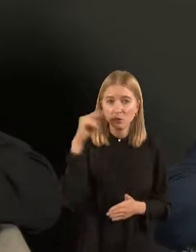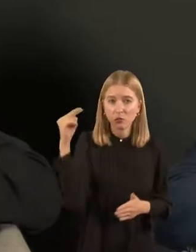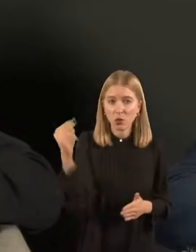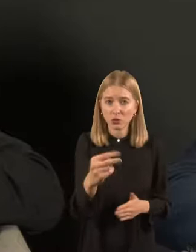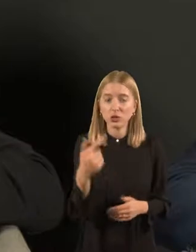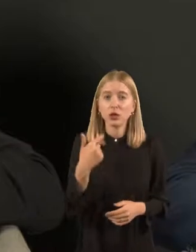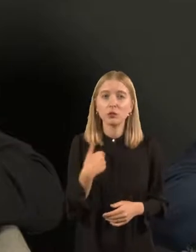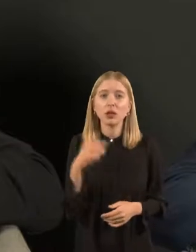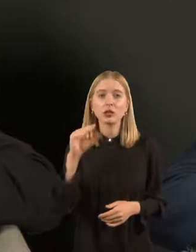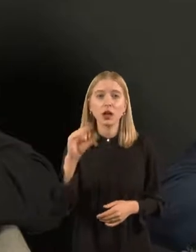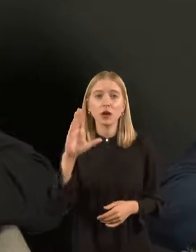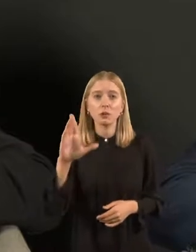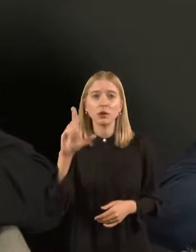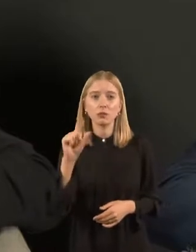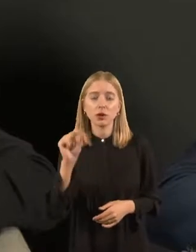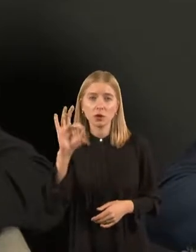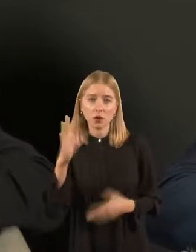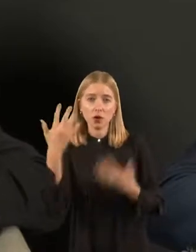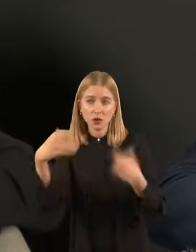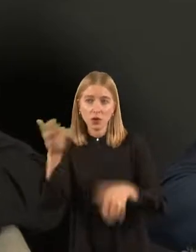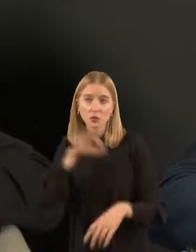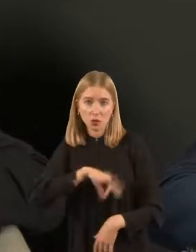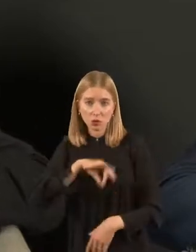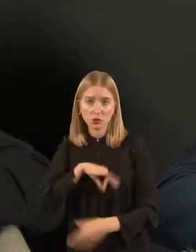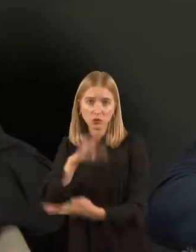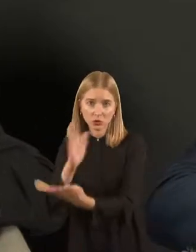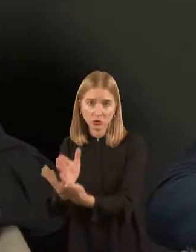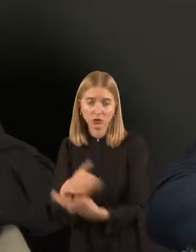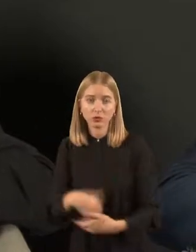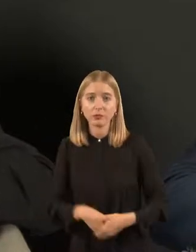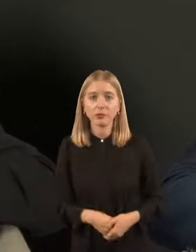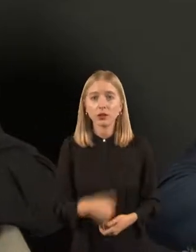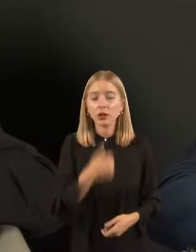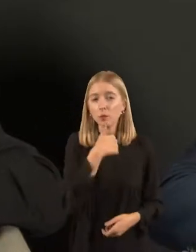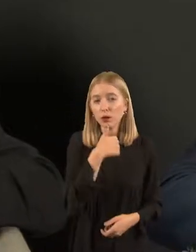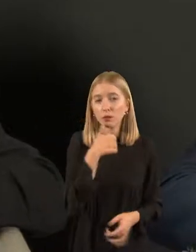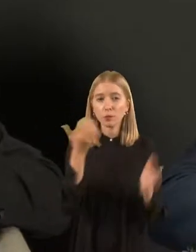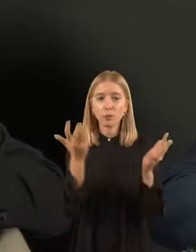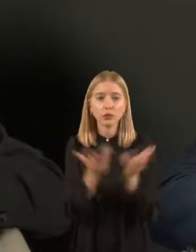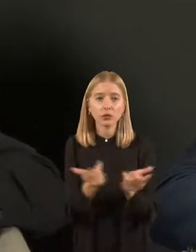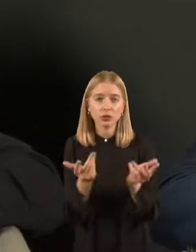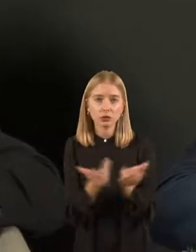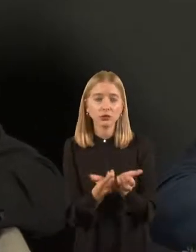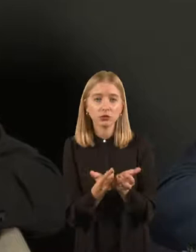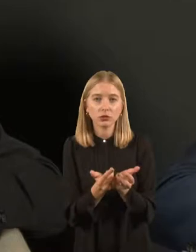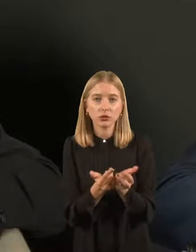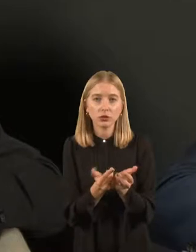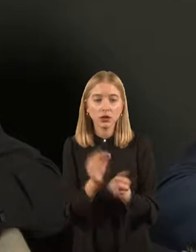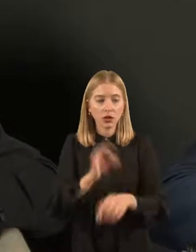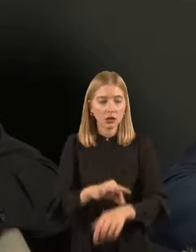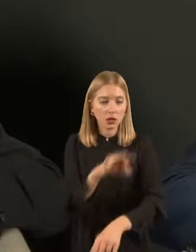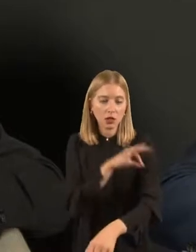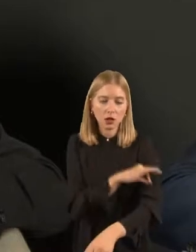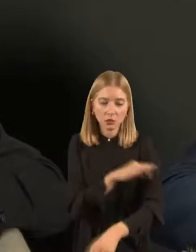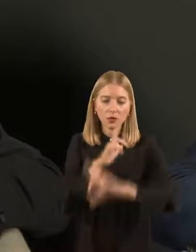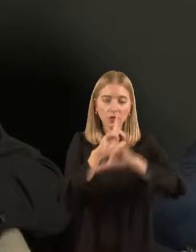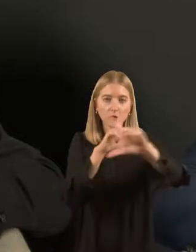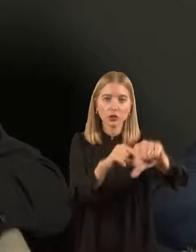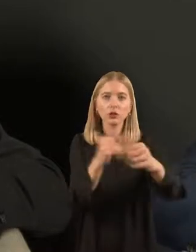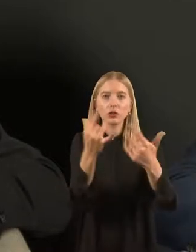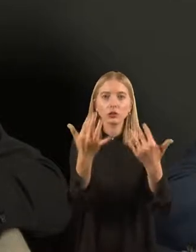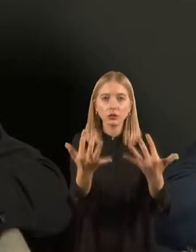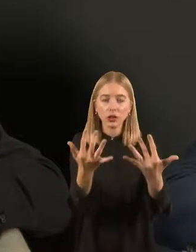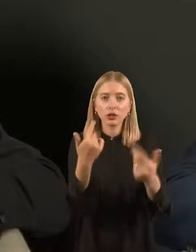kilometers that you are using for displacement, you have to